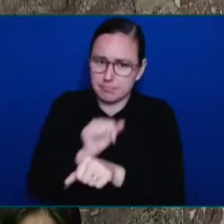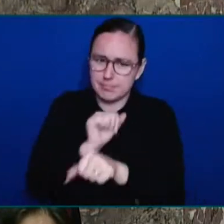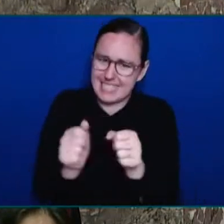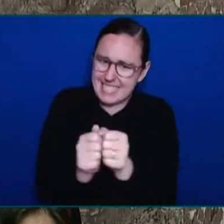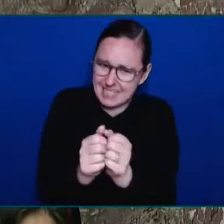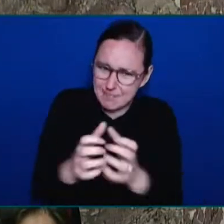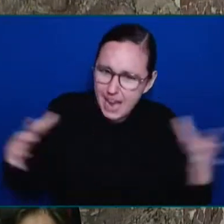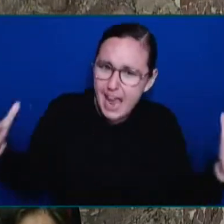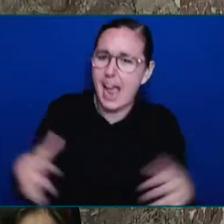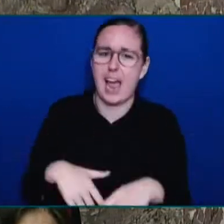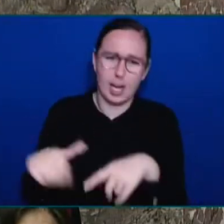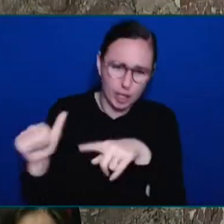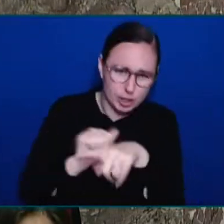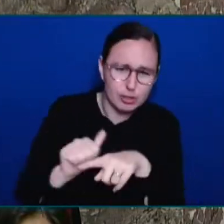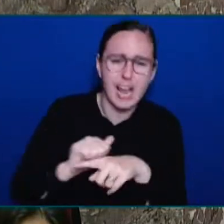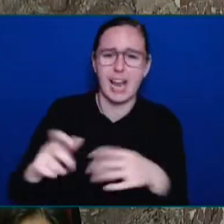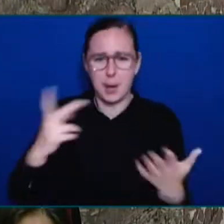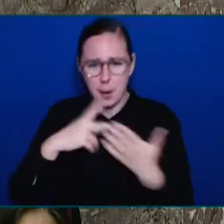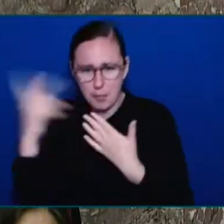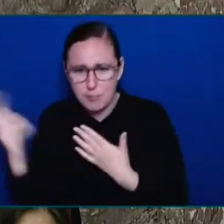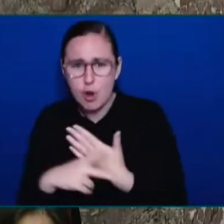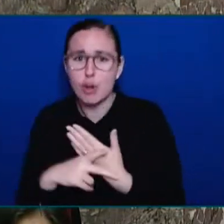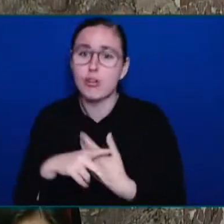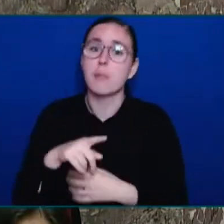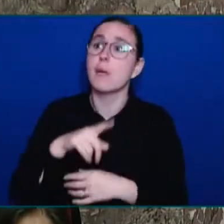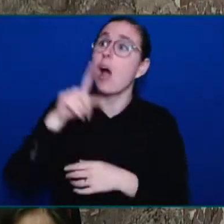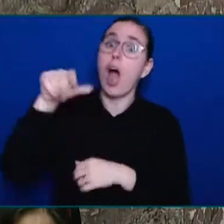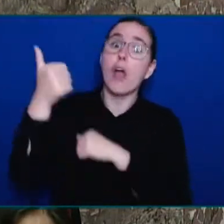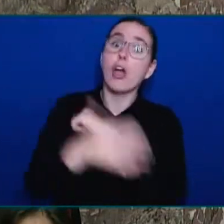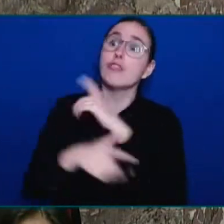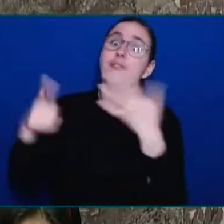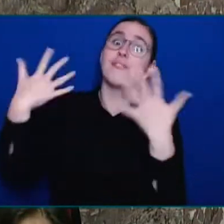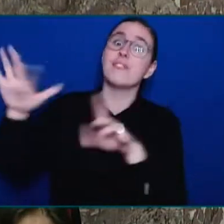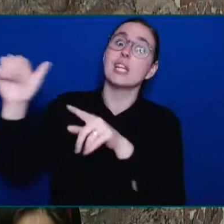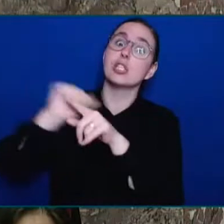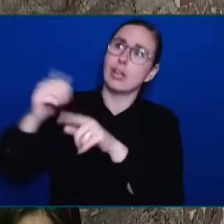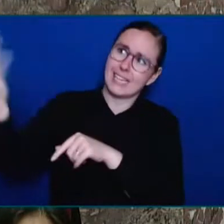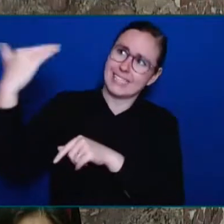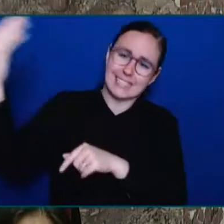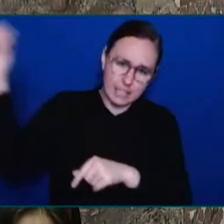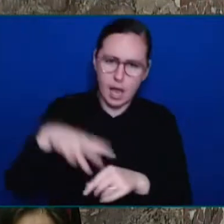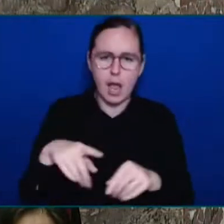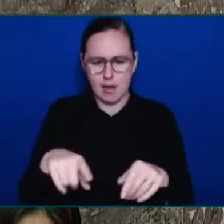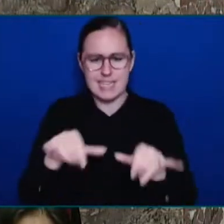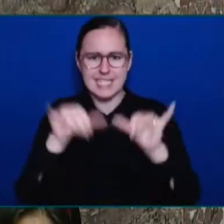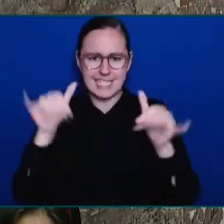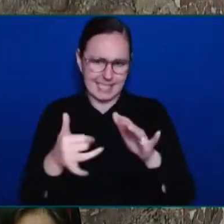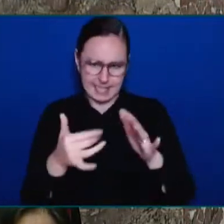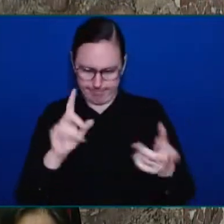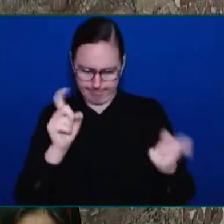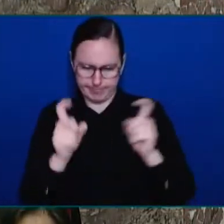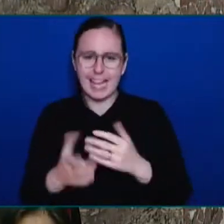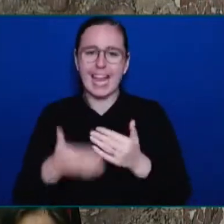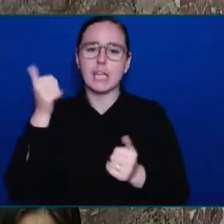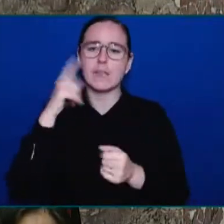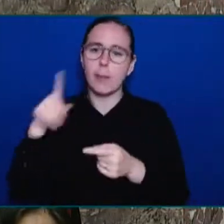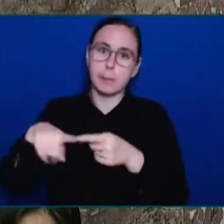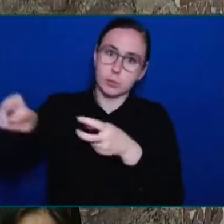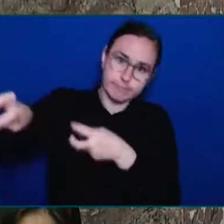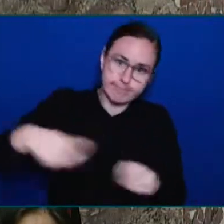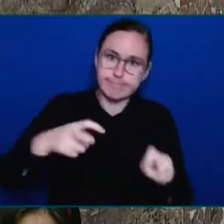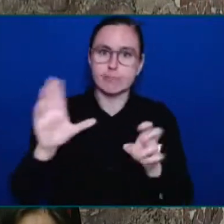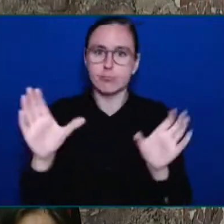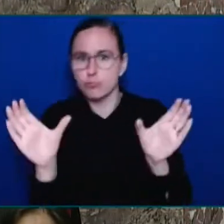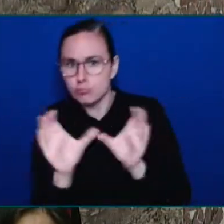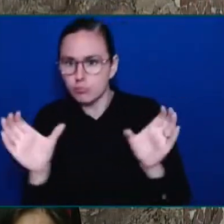nurses to work here. That's why we're treating healthcare workers with respect, Honourable Speaker. That's why the people who provide care at the bedside